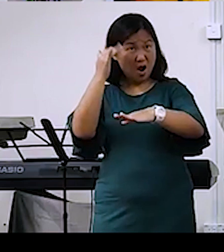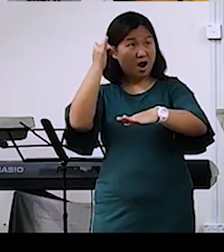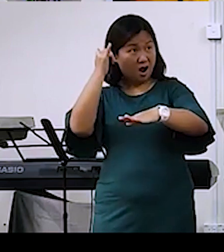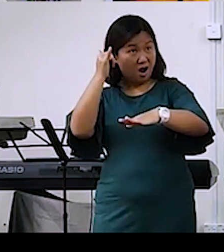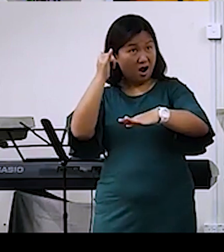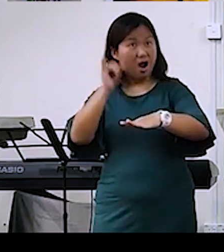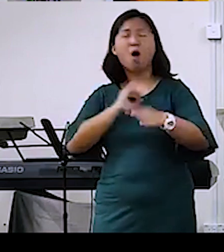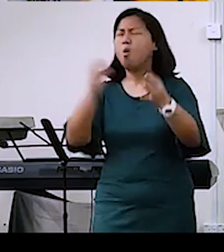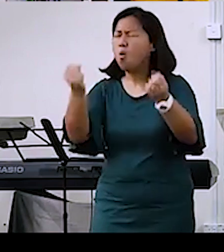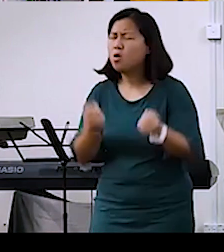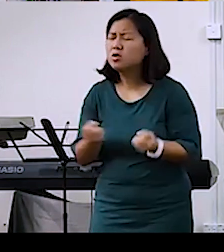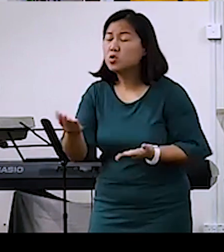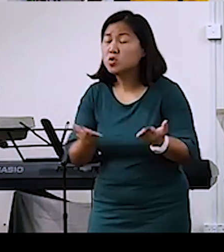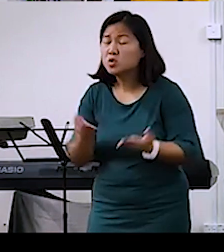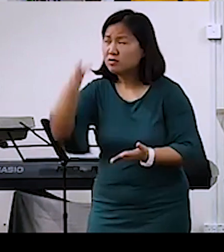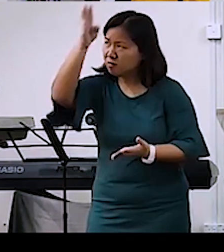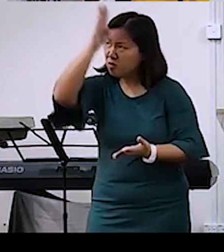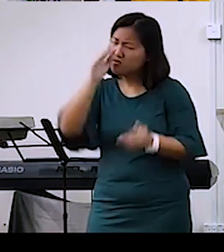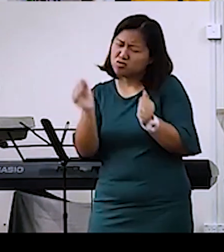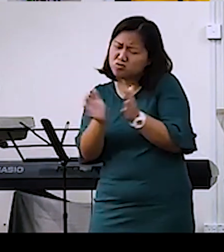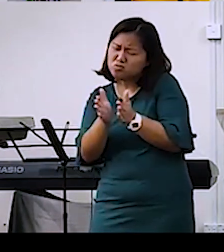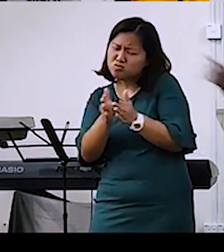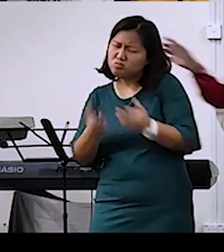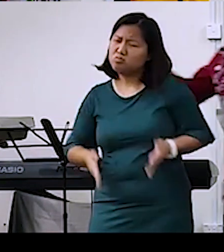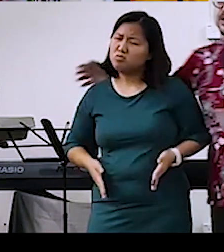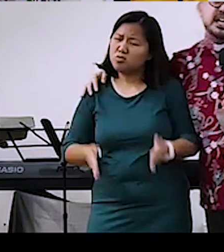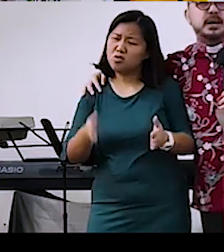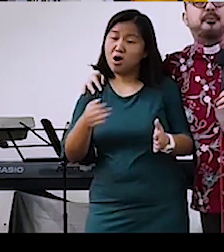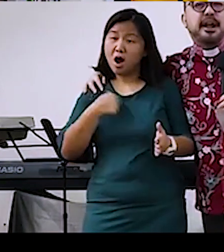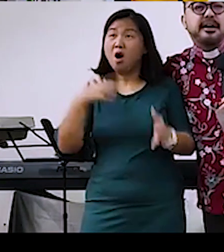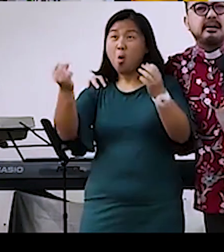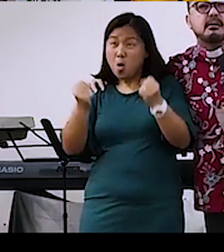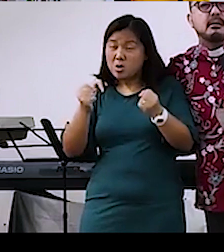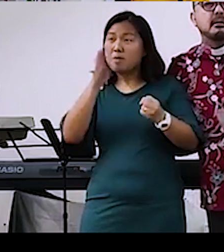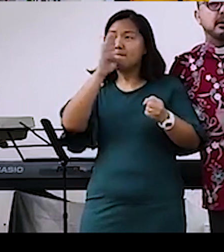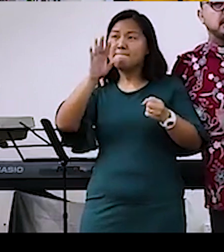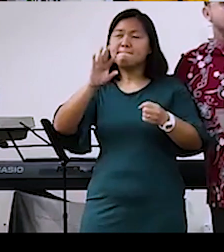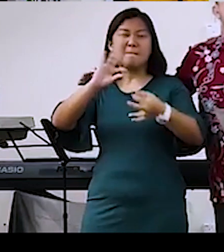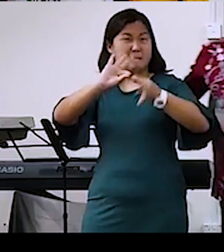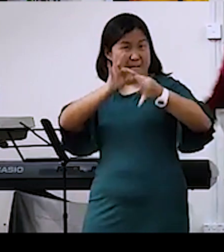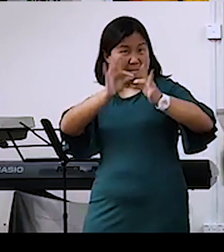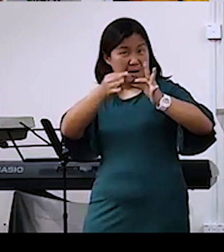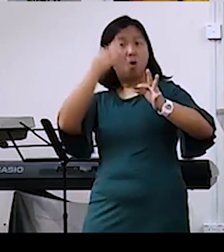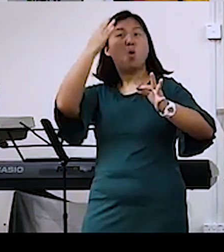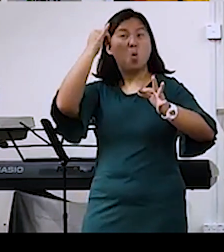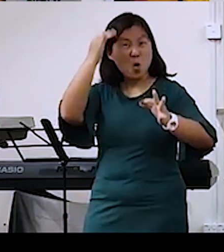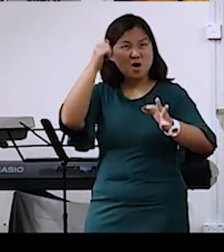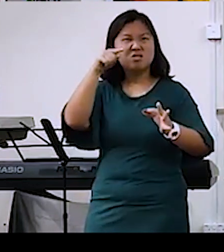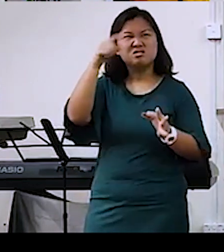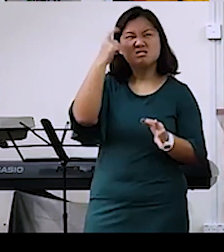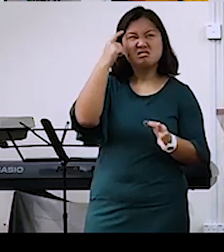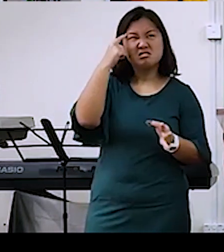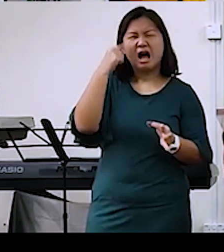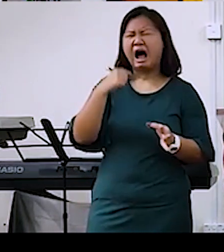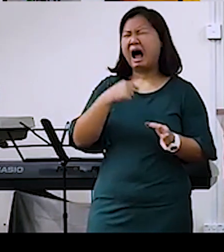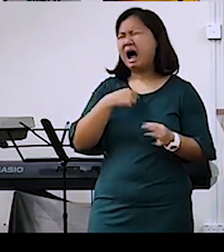way. I want to be a befriender. Well, I want to be a sign language interpreter. Why do you think? I think I want to have better